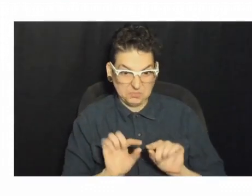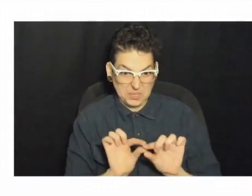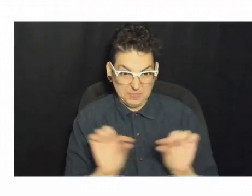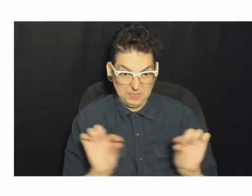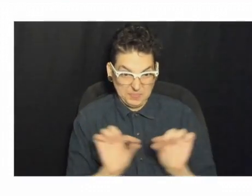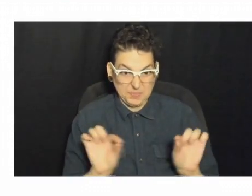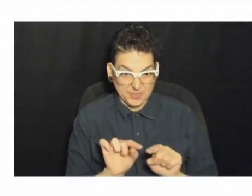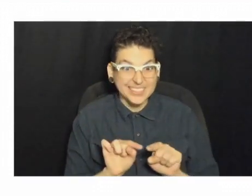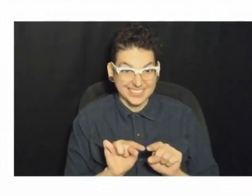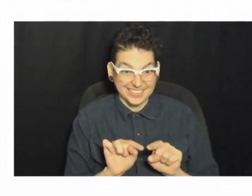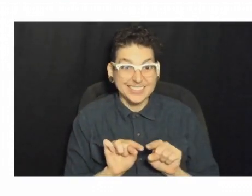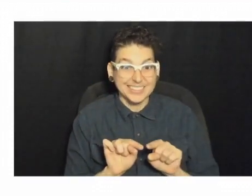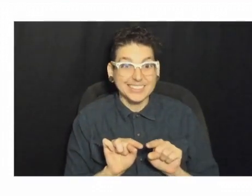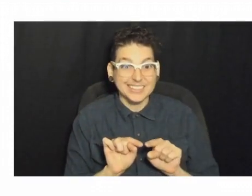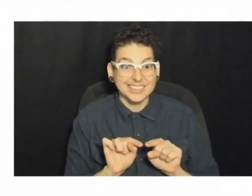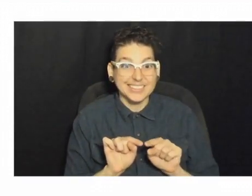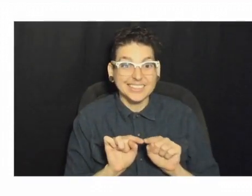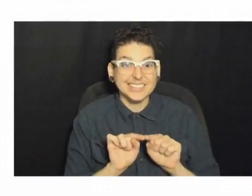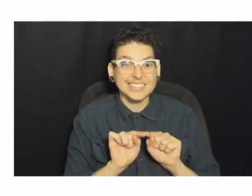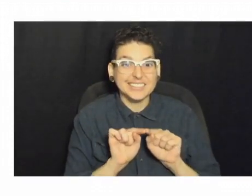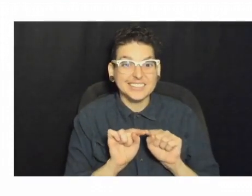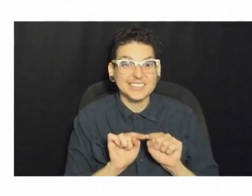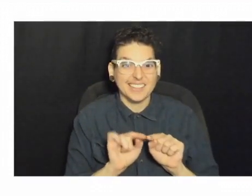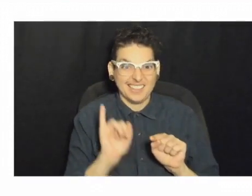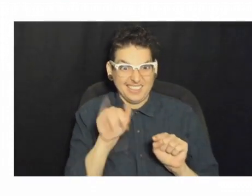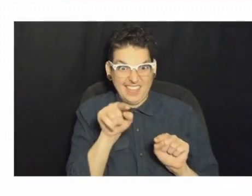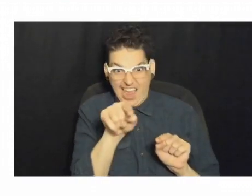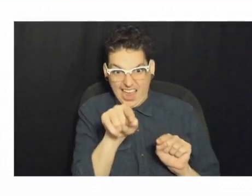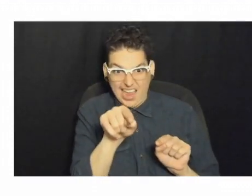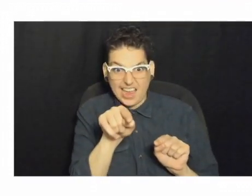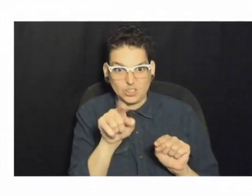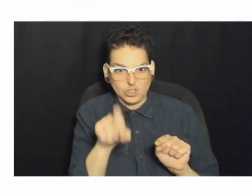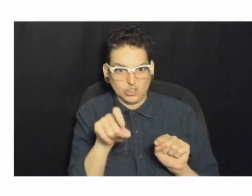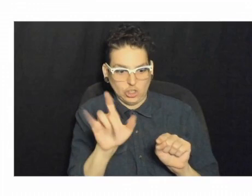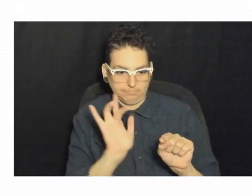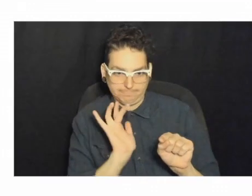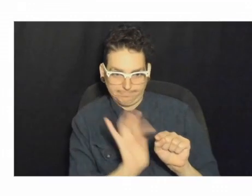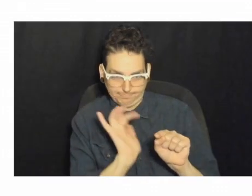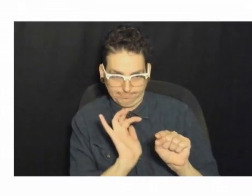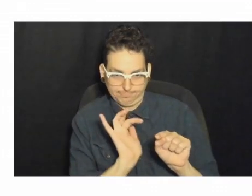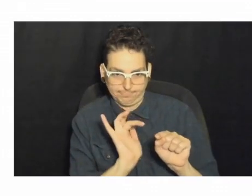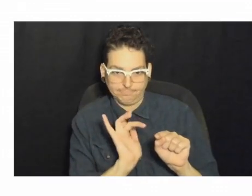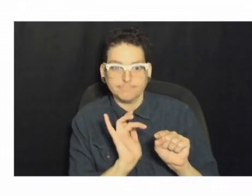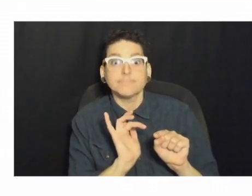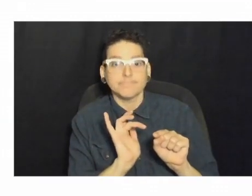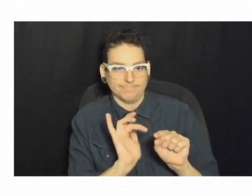So that should hopefully you'll all find that.